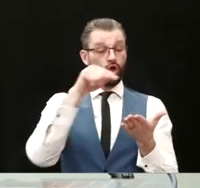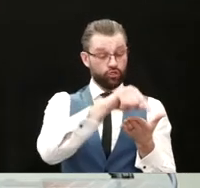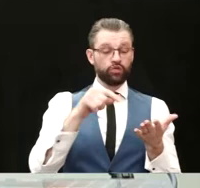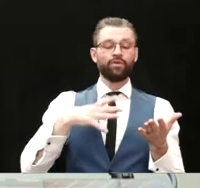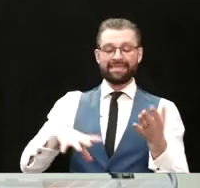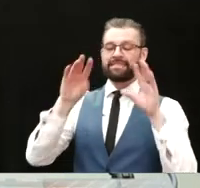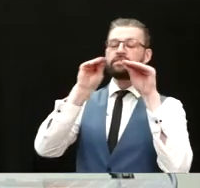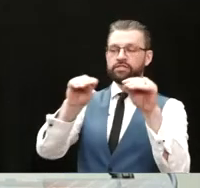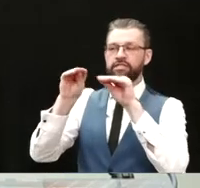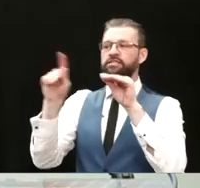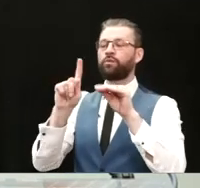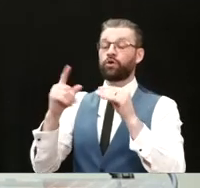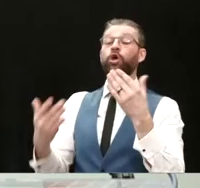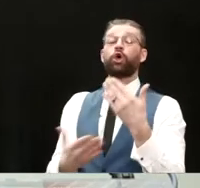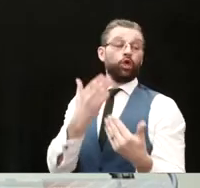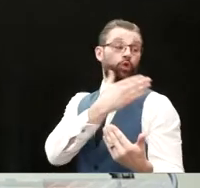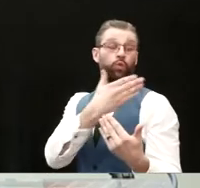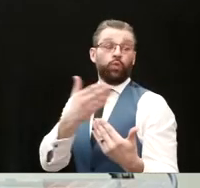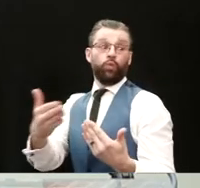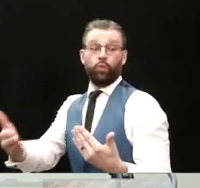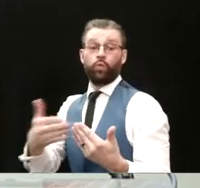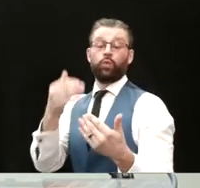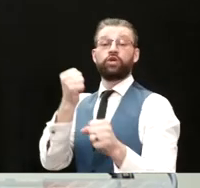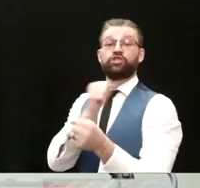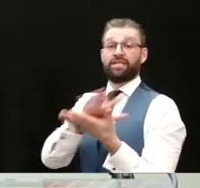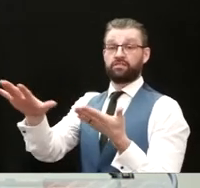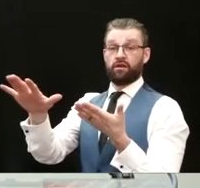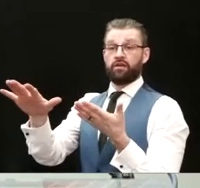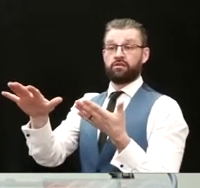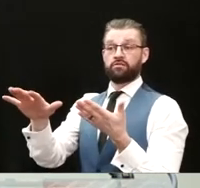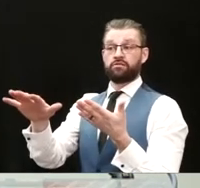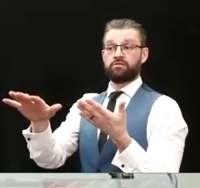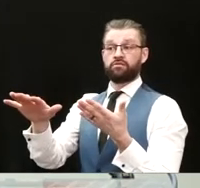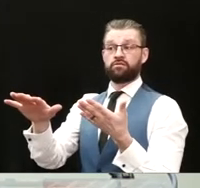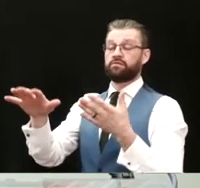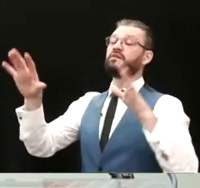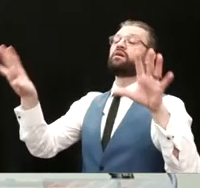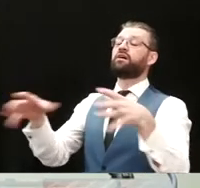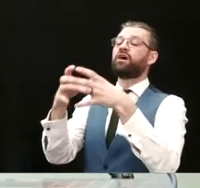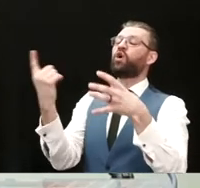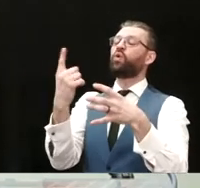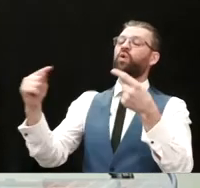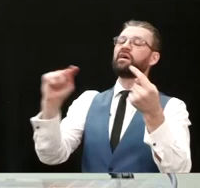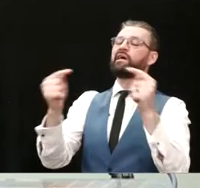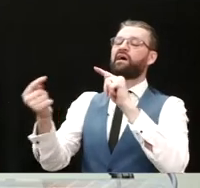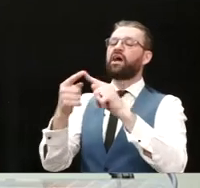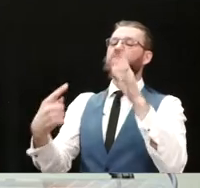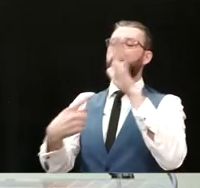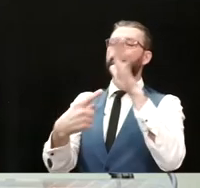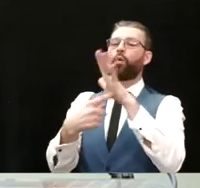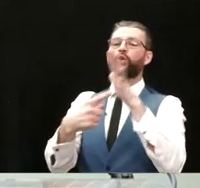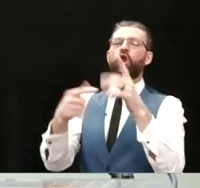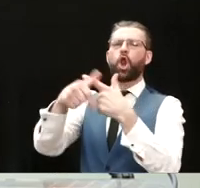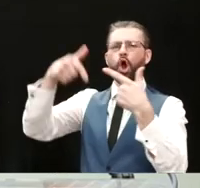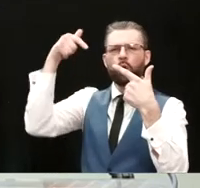teaching for recent genocide in classrooms. It must be included in the current public debate around the importance of a more